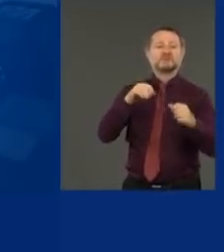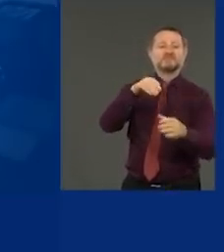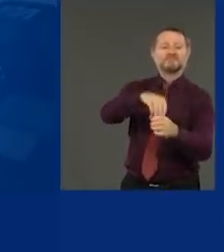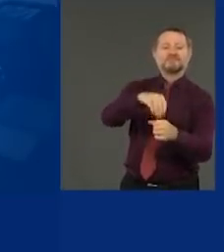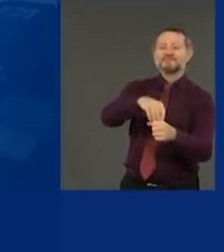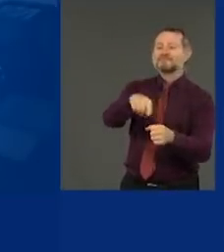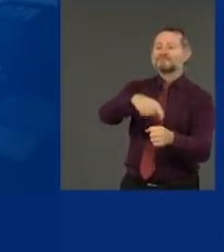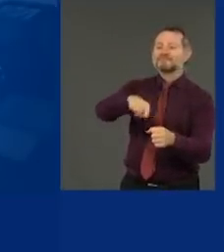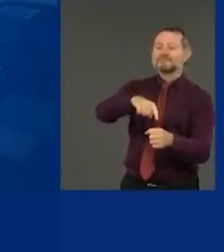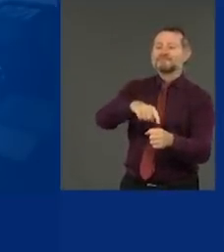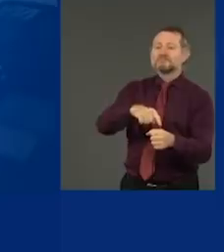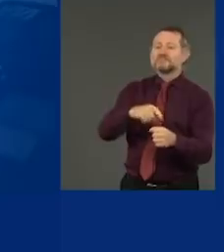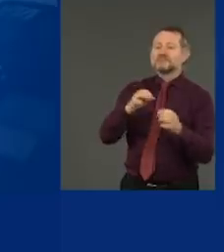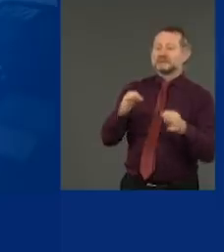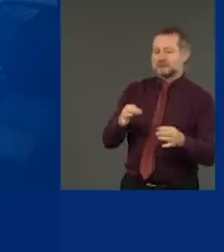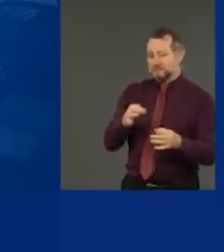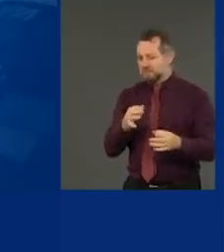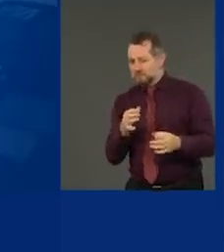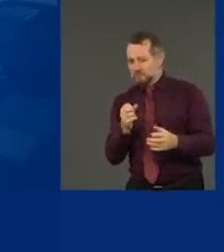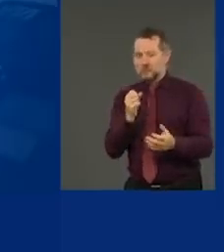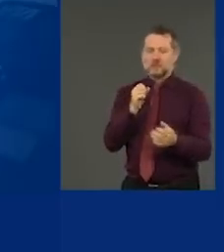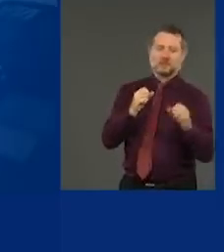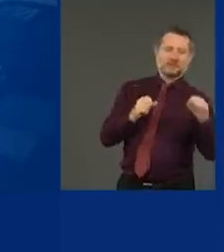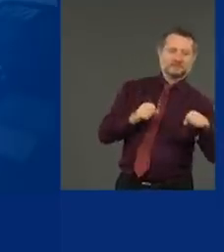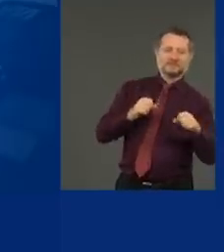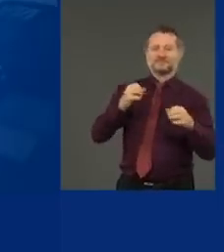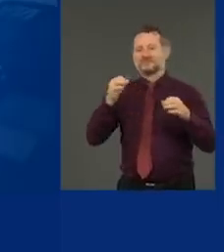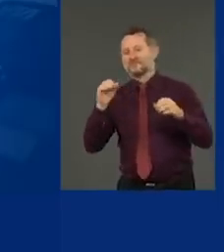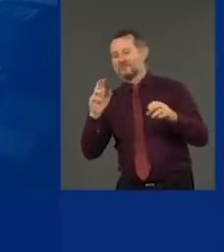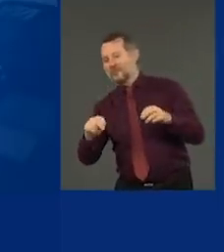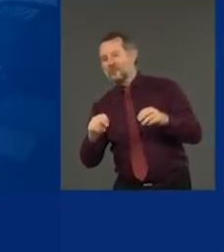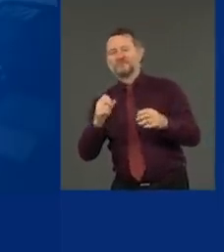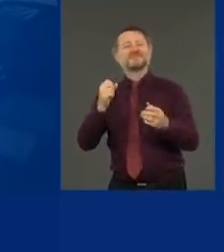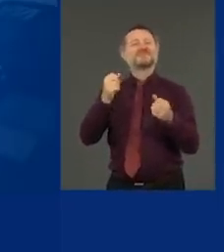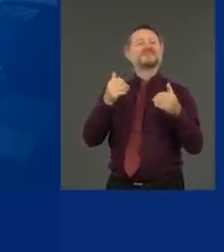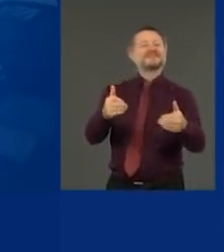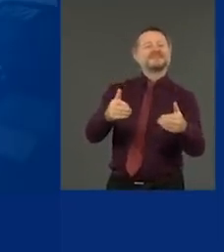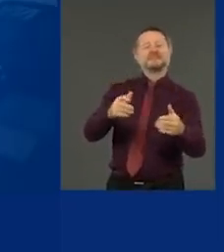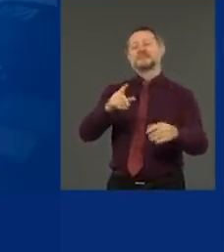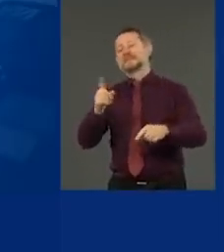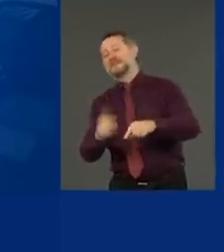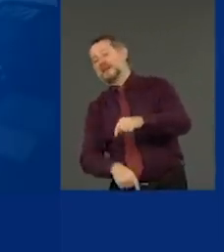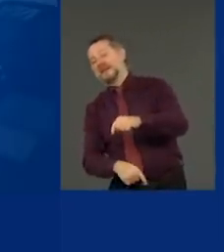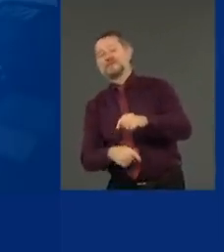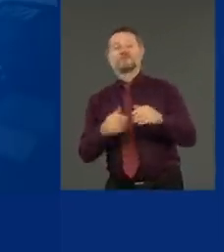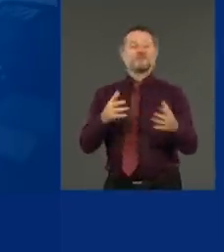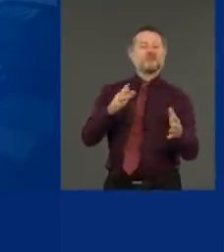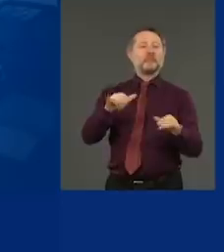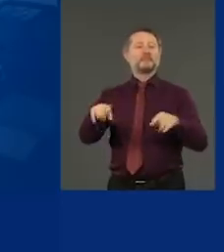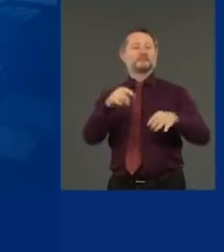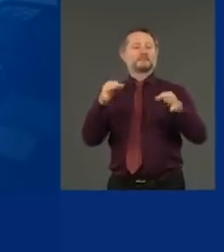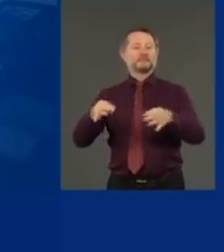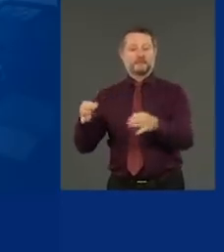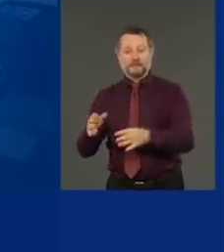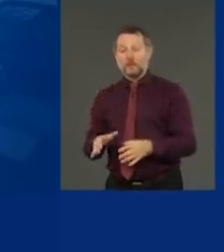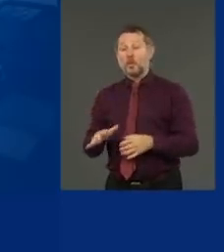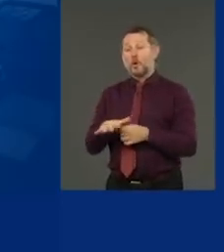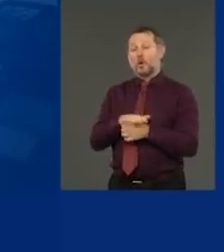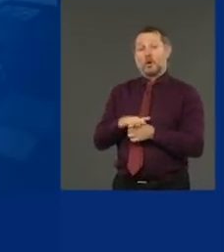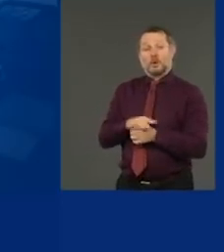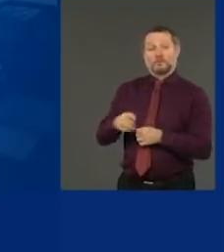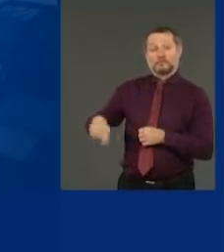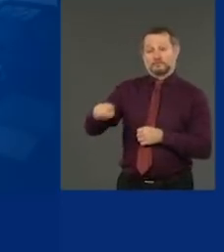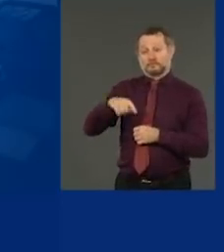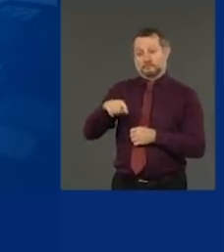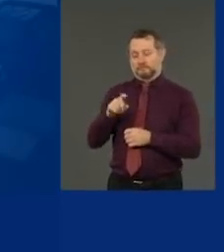Localities can decide whether or not those classes can be undertaken. The local elected will